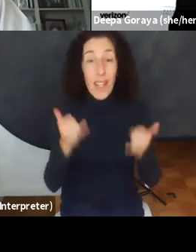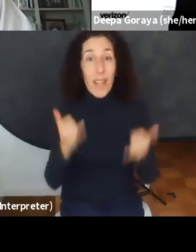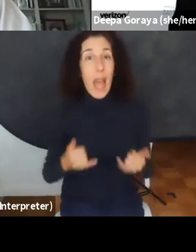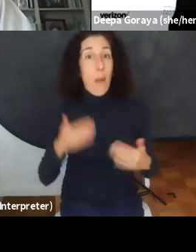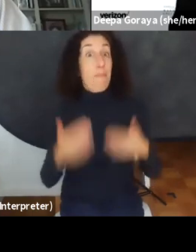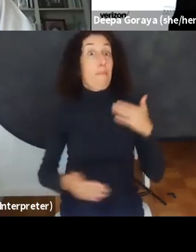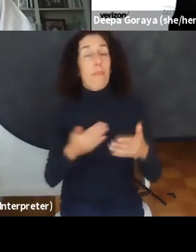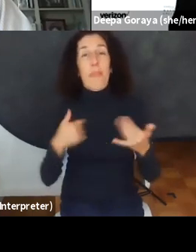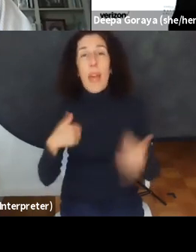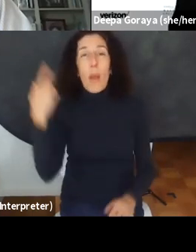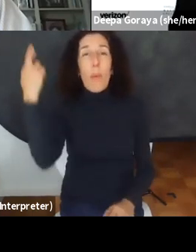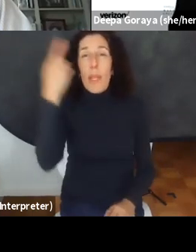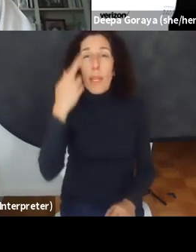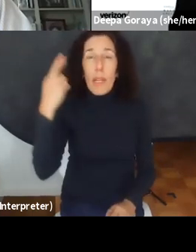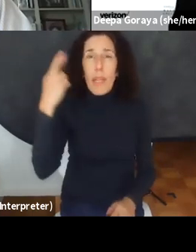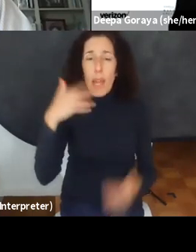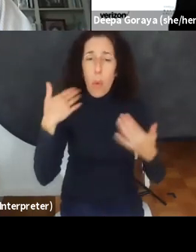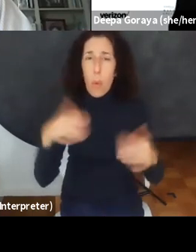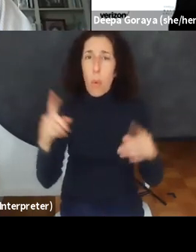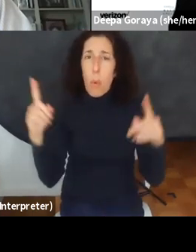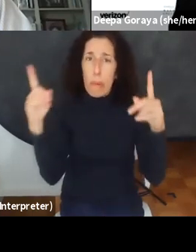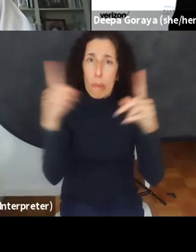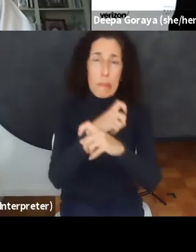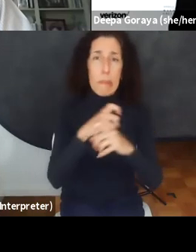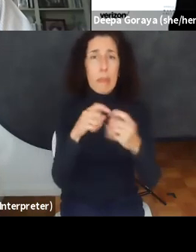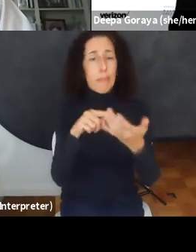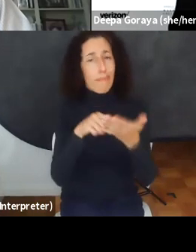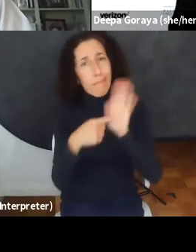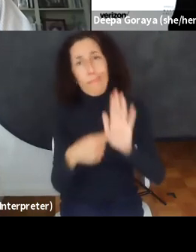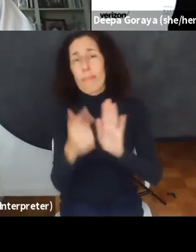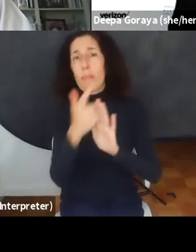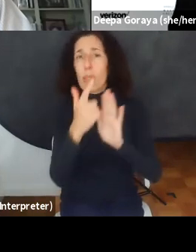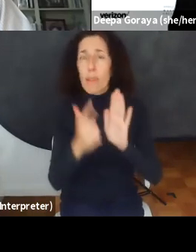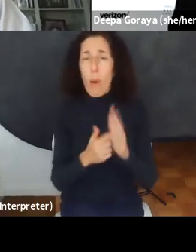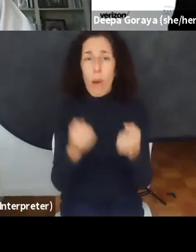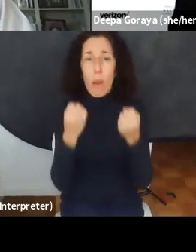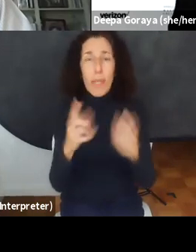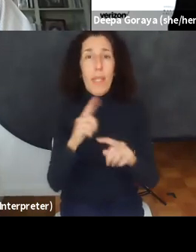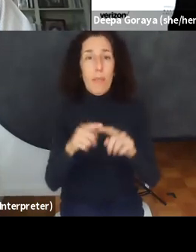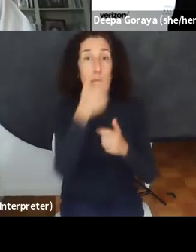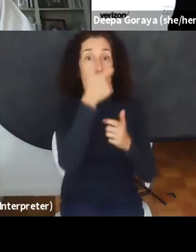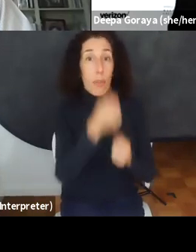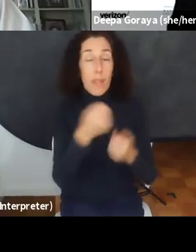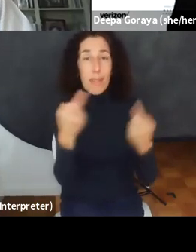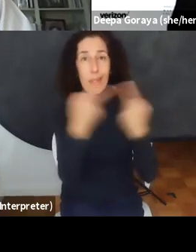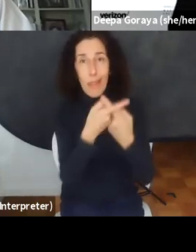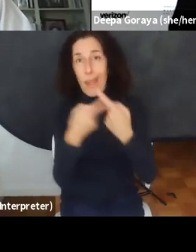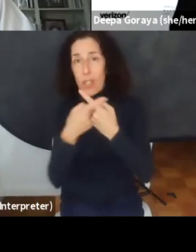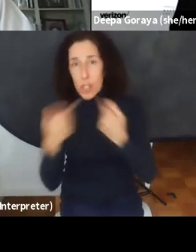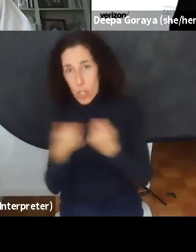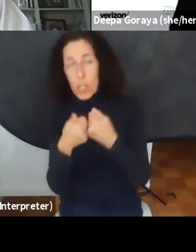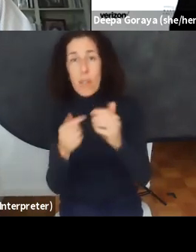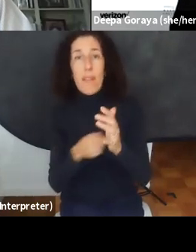law is, how competing interests clash. As you've heard today, moving forward, we must